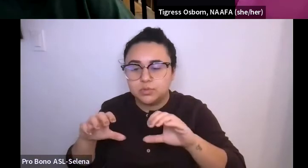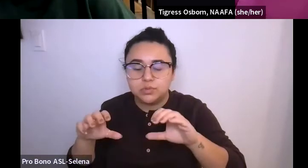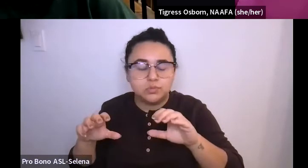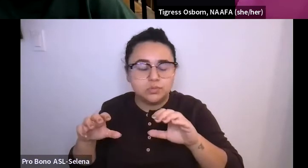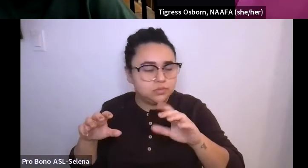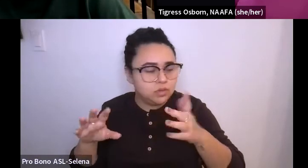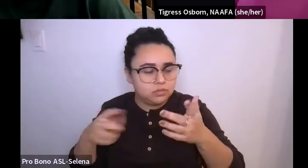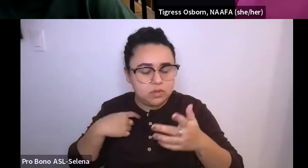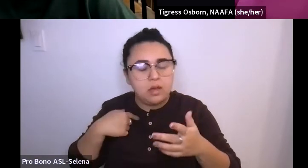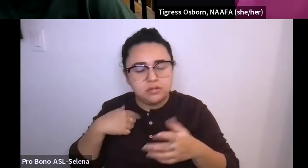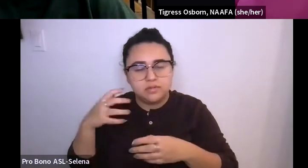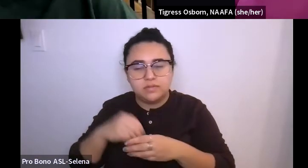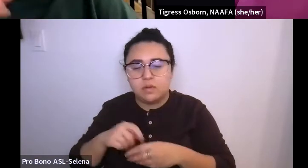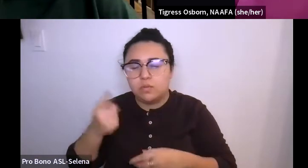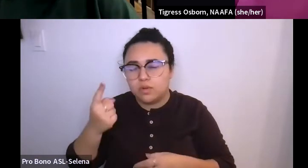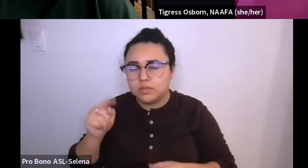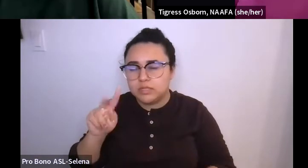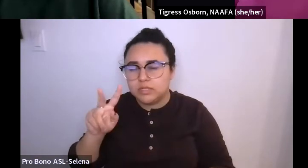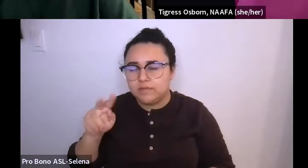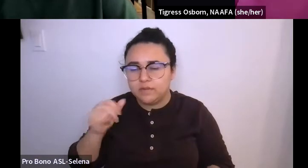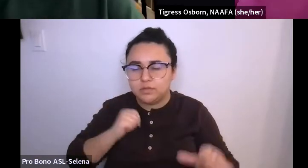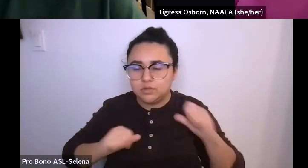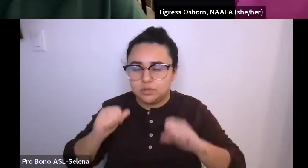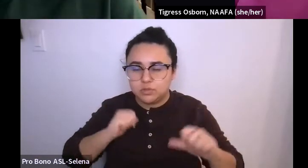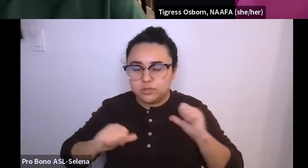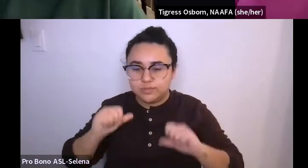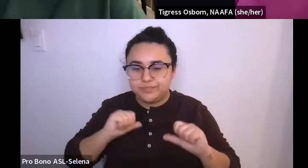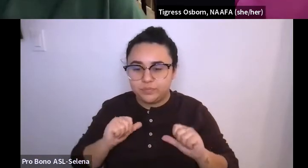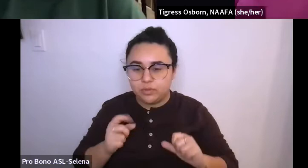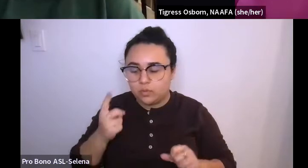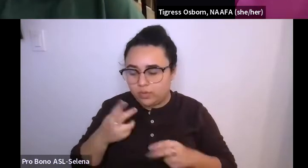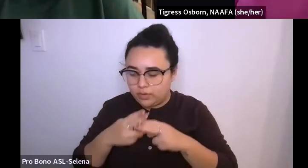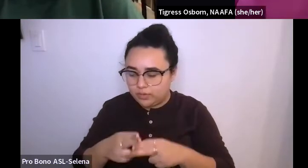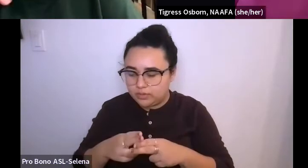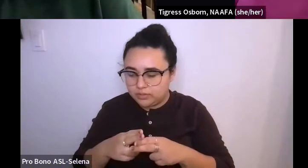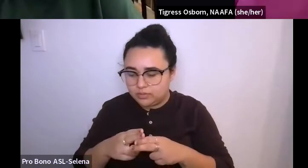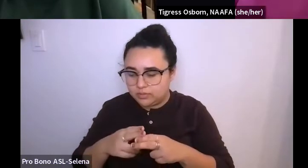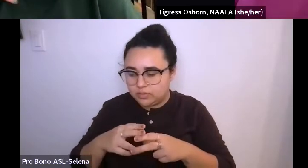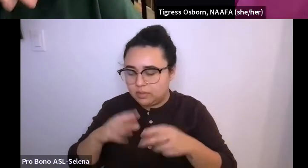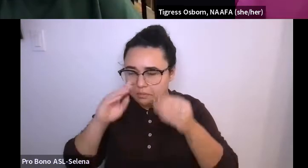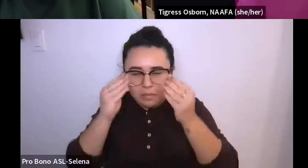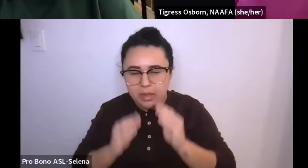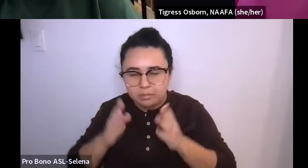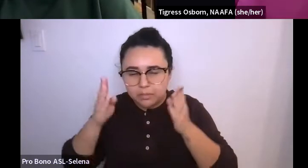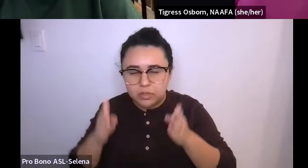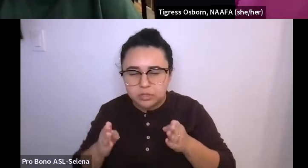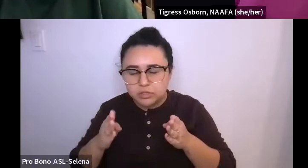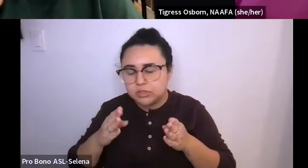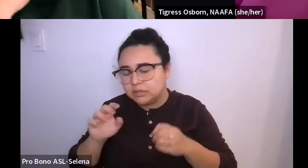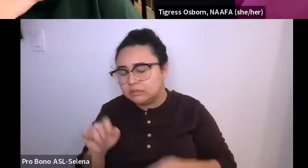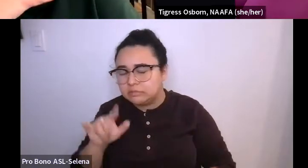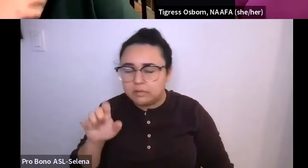show, and this what are they called? Stylist person, or makeup artist, one of